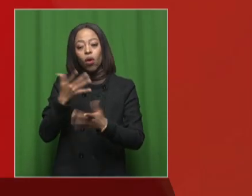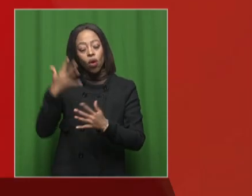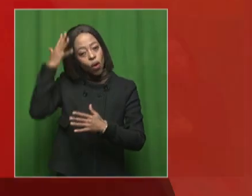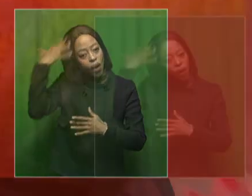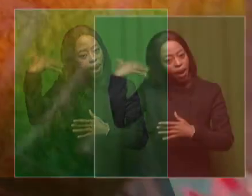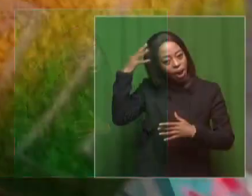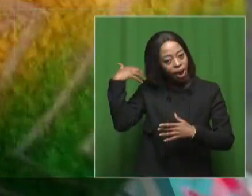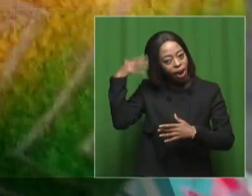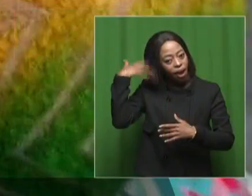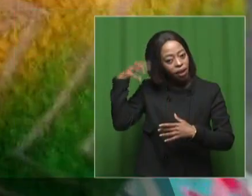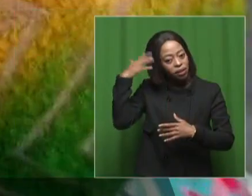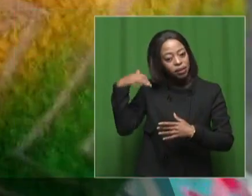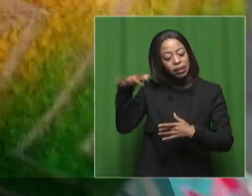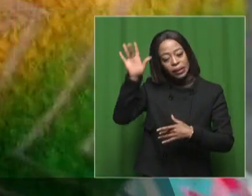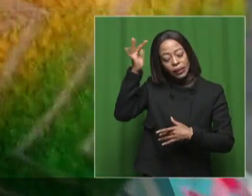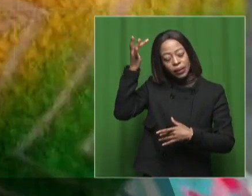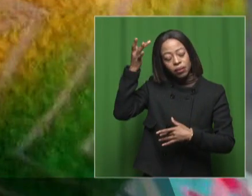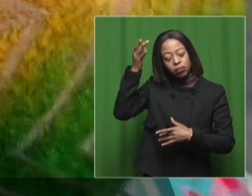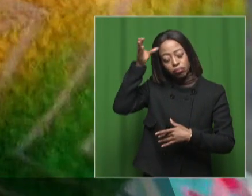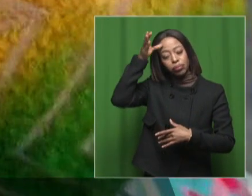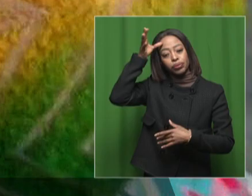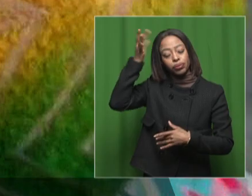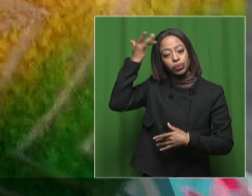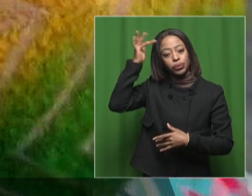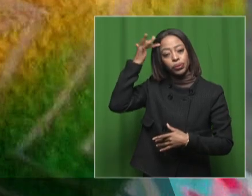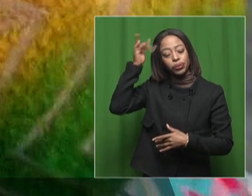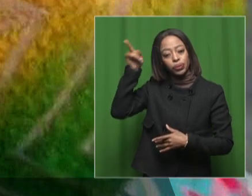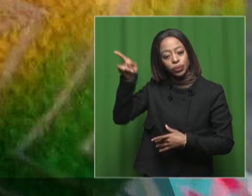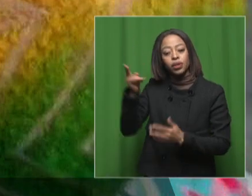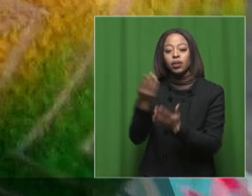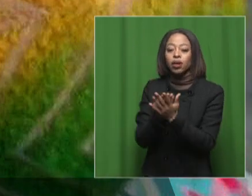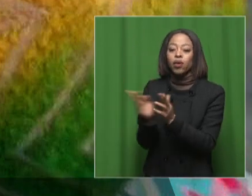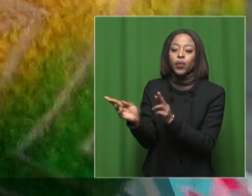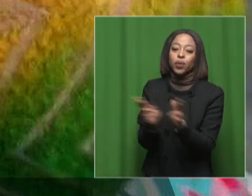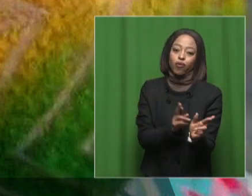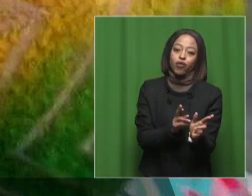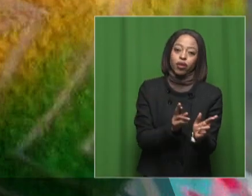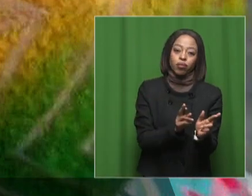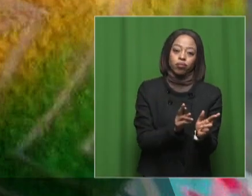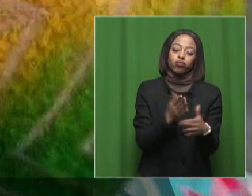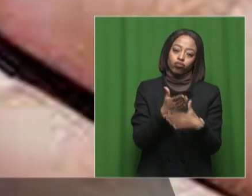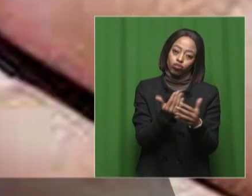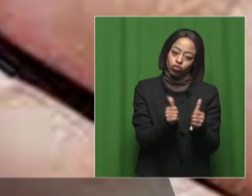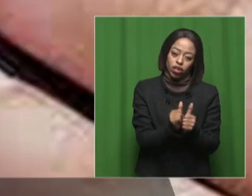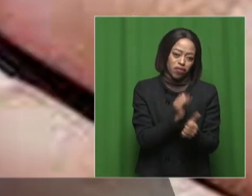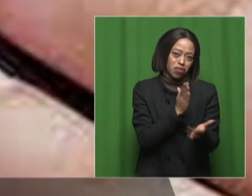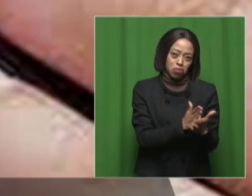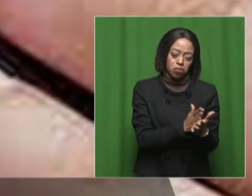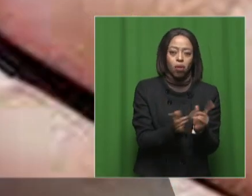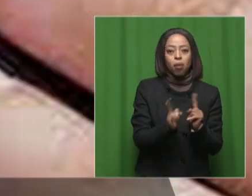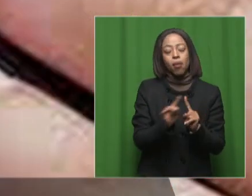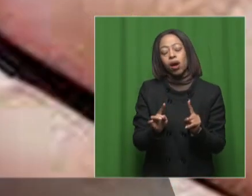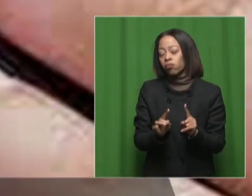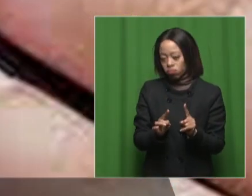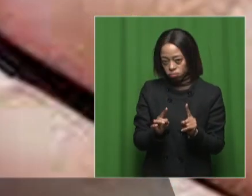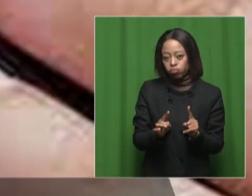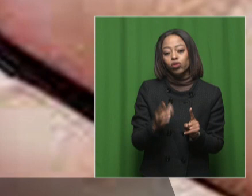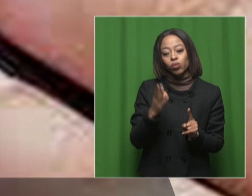are individuals who specialize in hair, and they can then refer to those colleagues if they're not sure. But you must